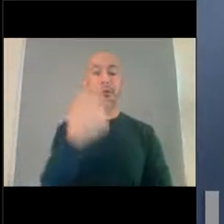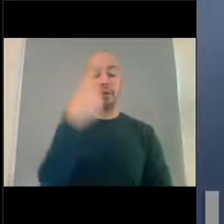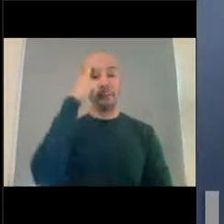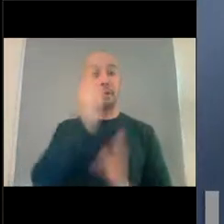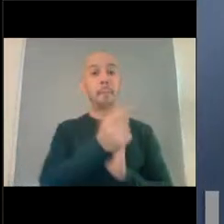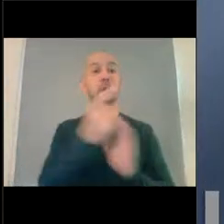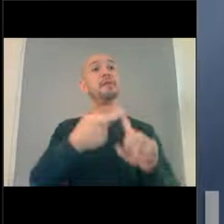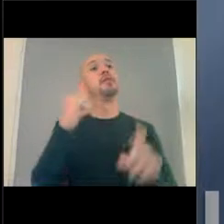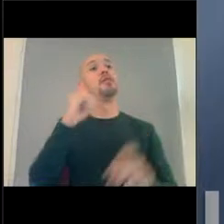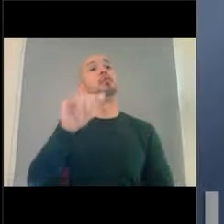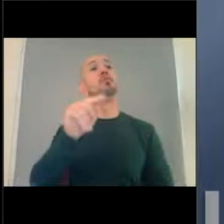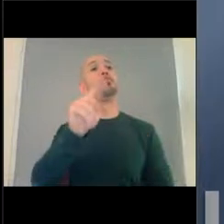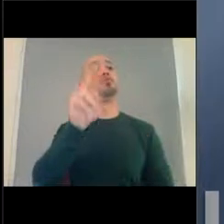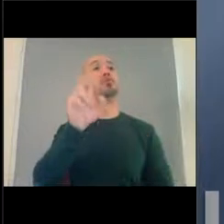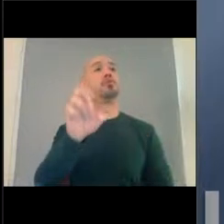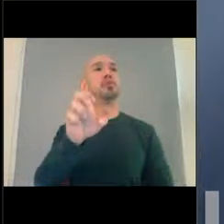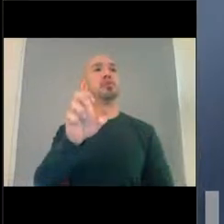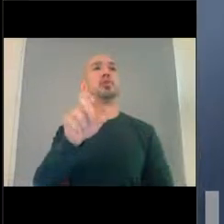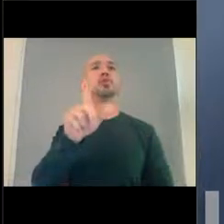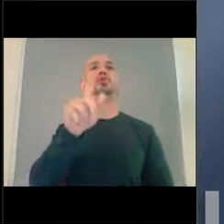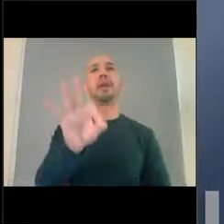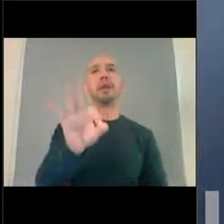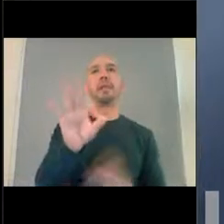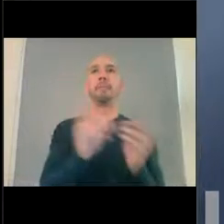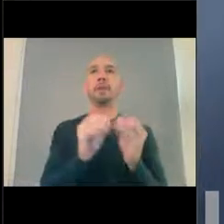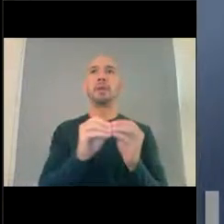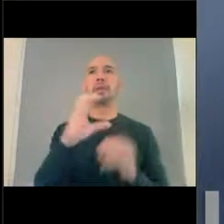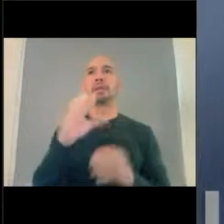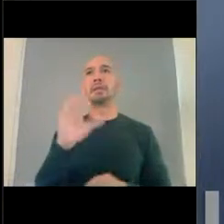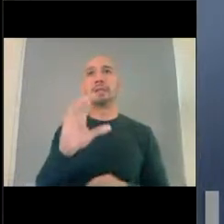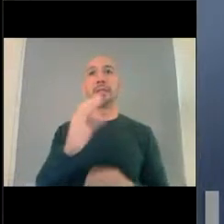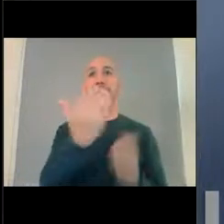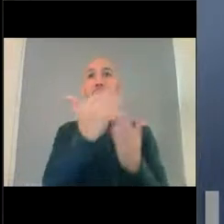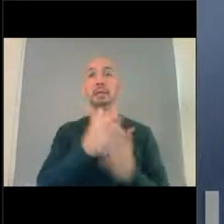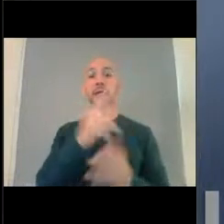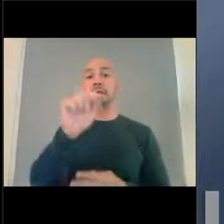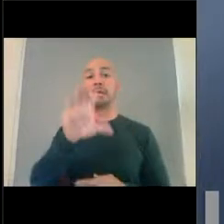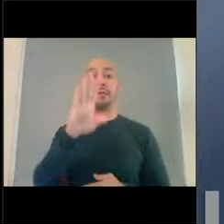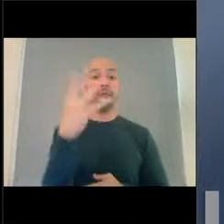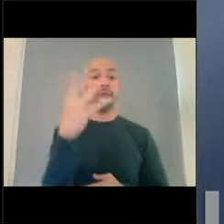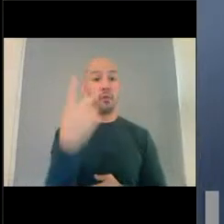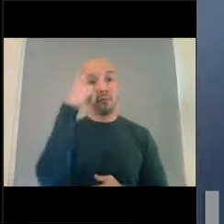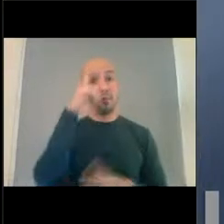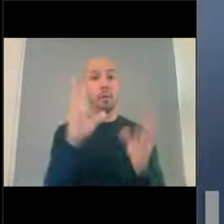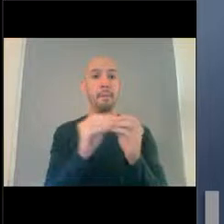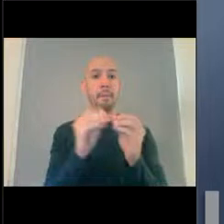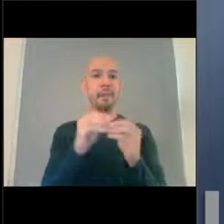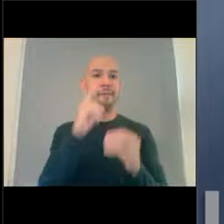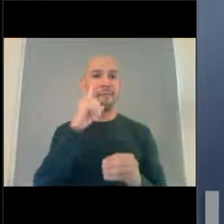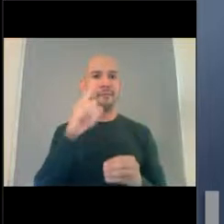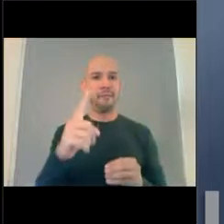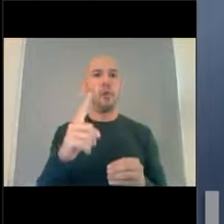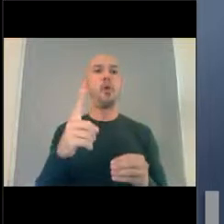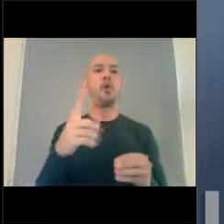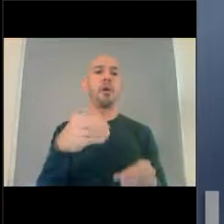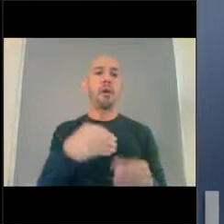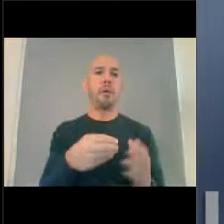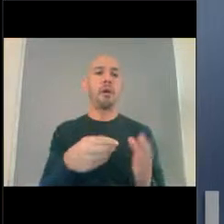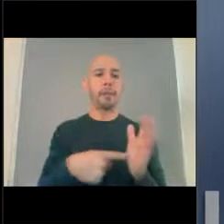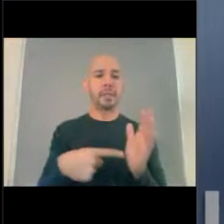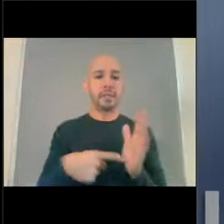30th ctc meeting and tab four is the commissioner's meeting for compensation staff recommends your approval thank you i'll